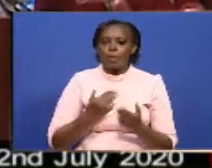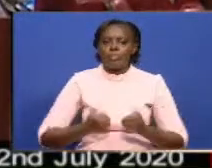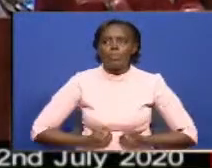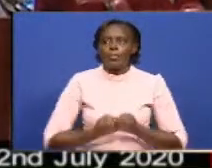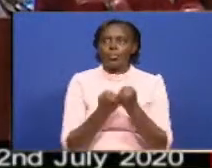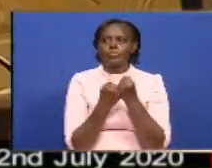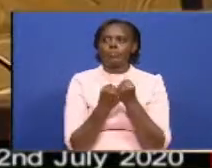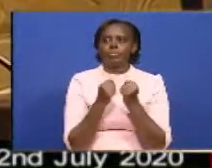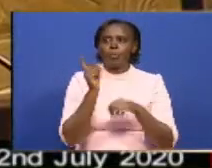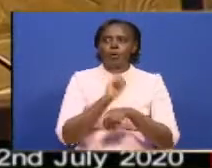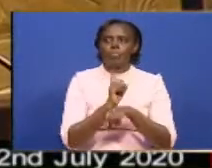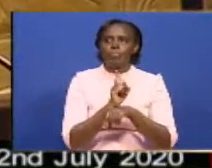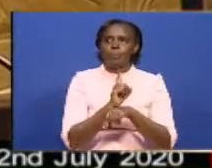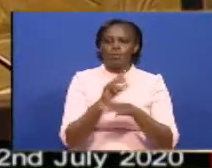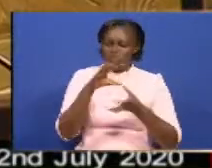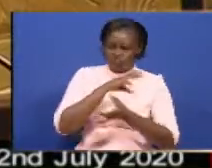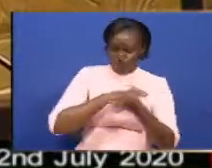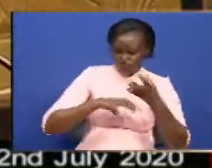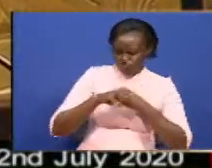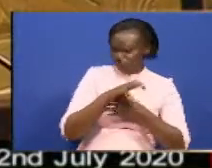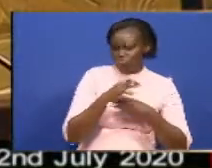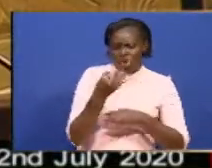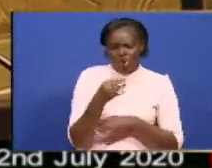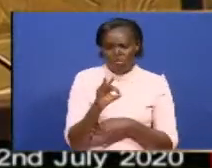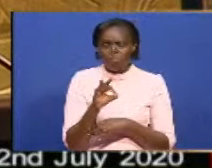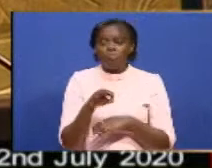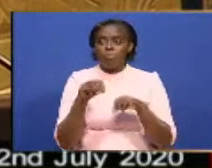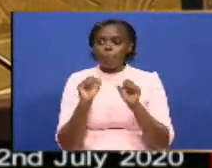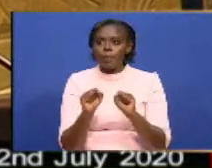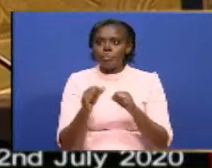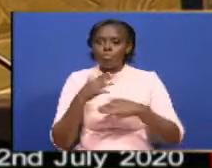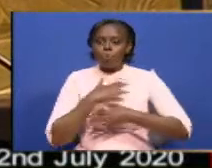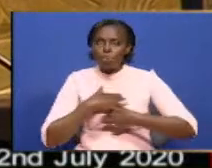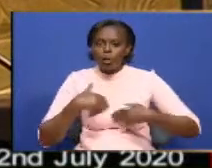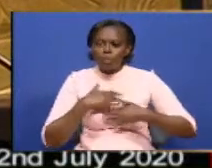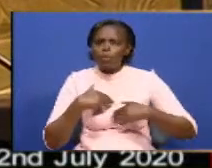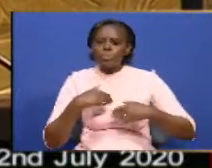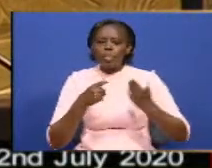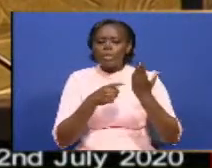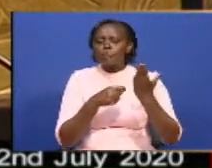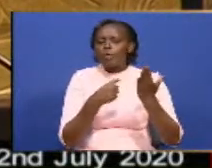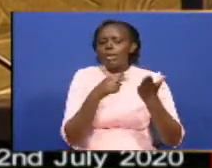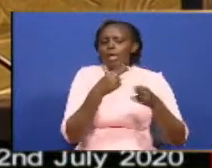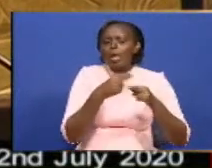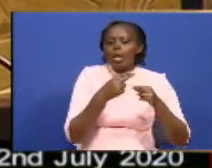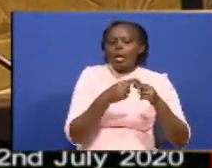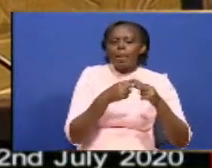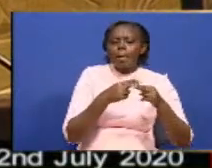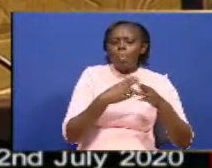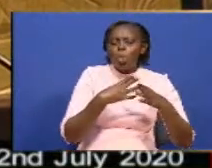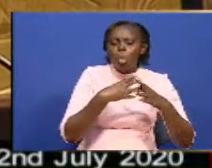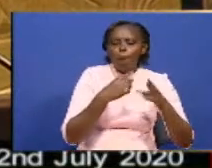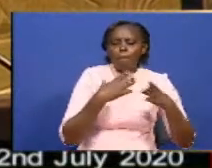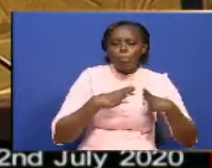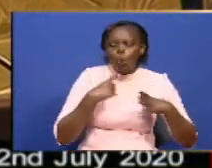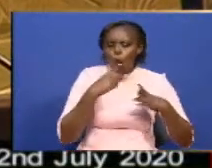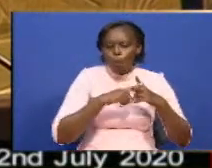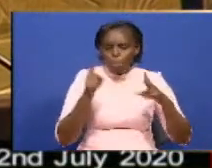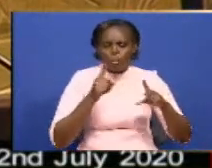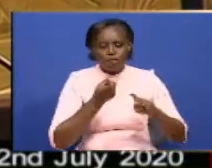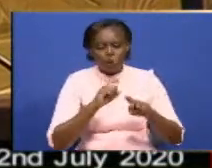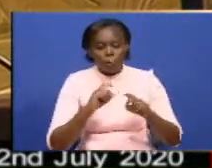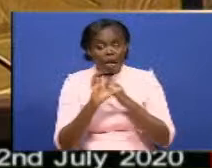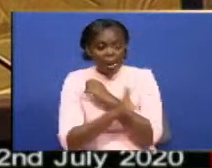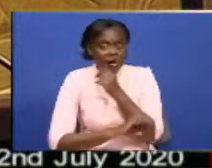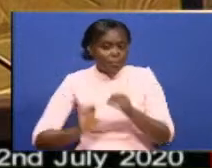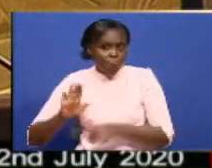For 1 minute, I was confused as to whether refugee in Swahili is wakimbiaji ama wakimbizi. Wakimbizi.